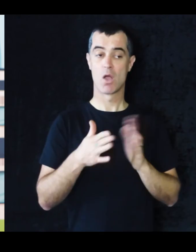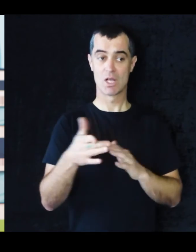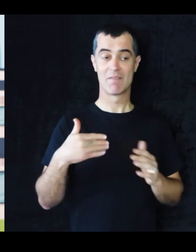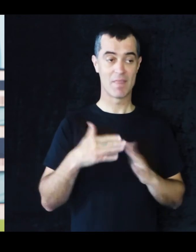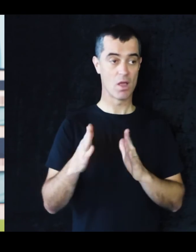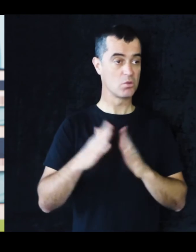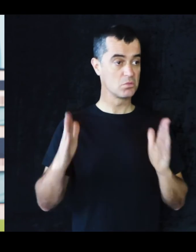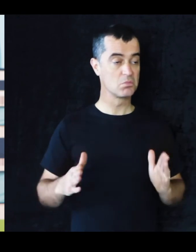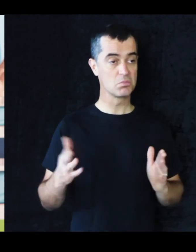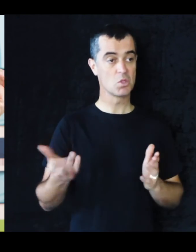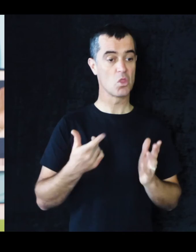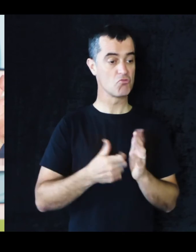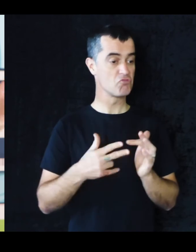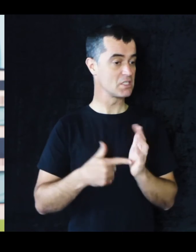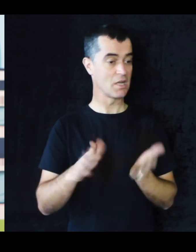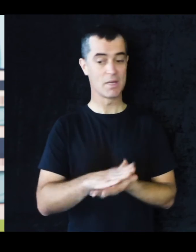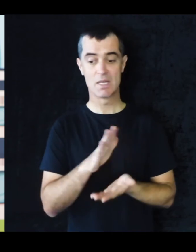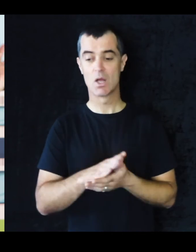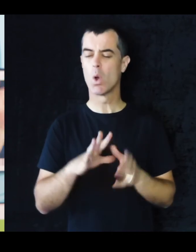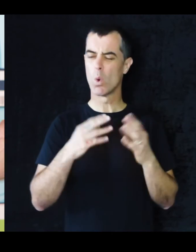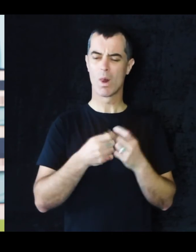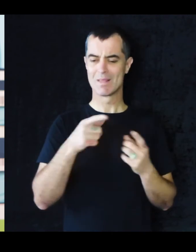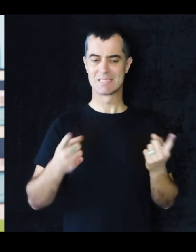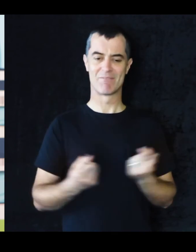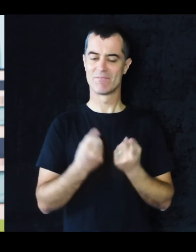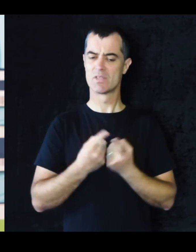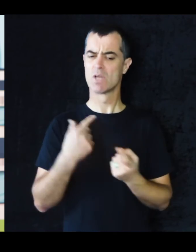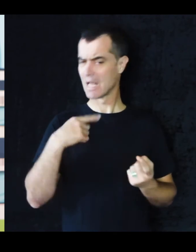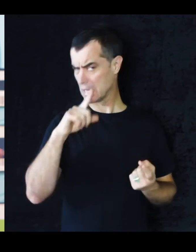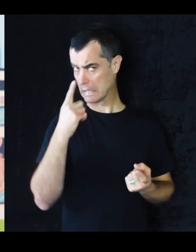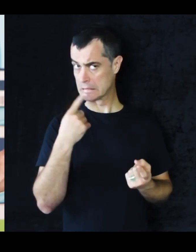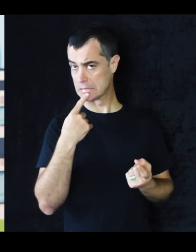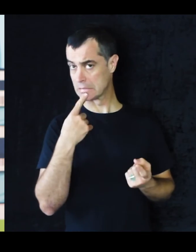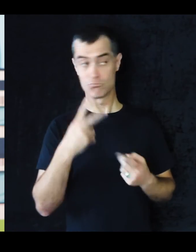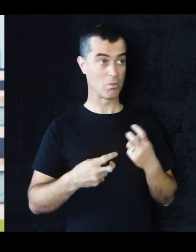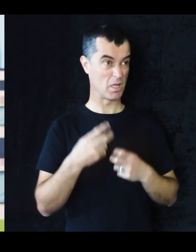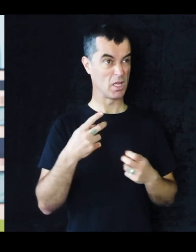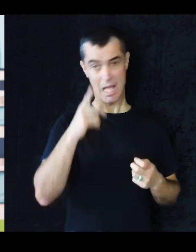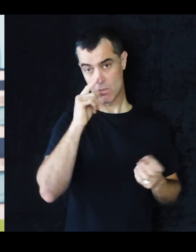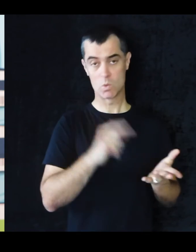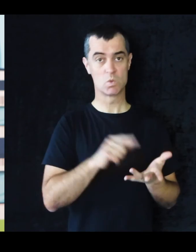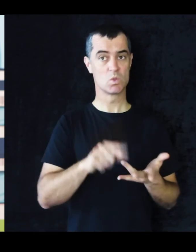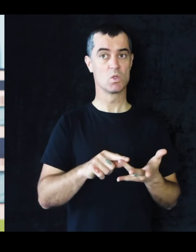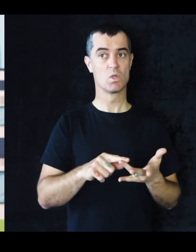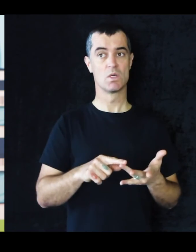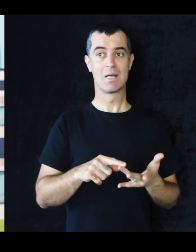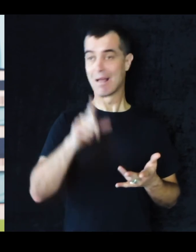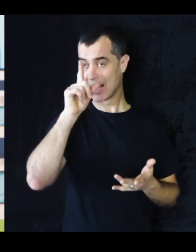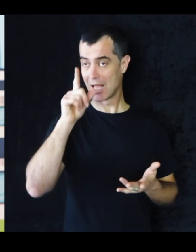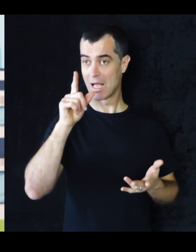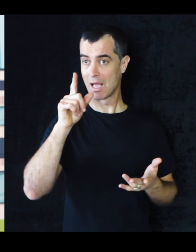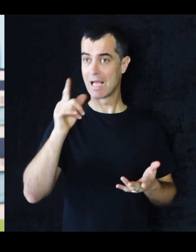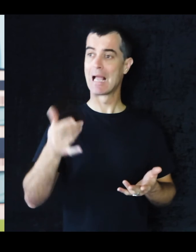happy with the way you're living, the person's happy they got the rent, all this other stuff. So I can't see any problem in being able